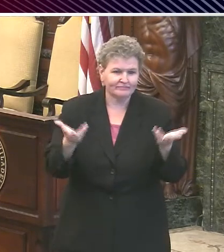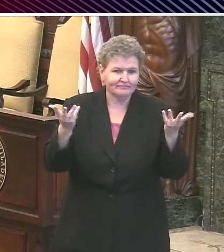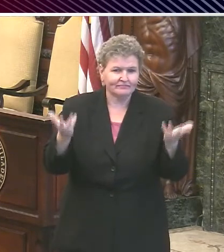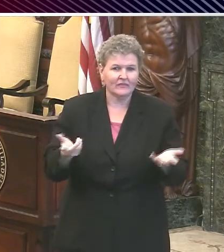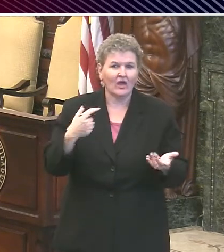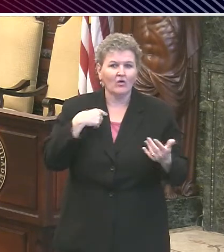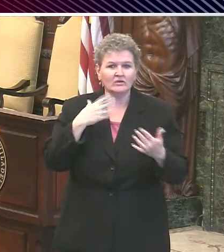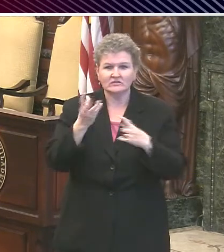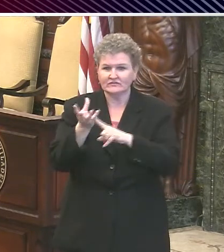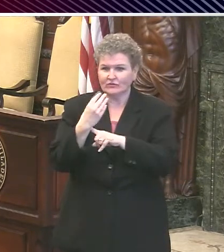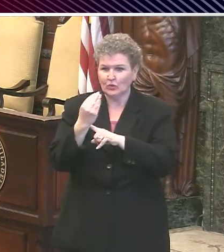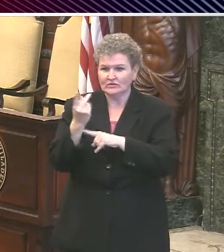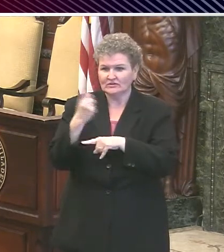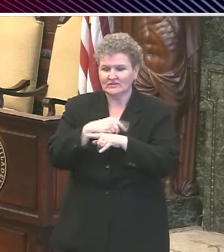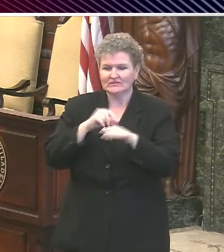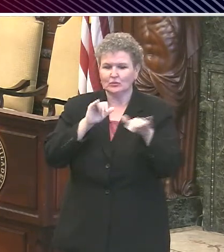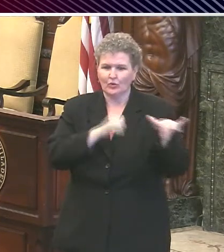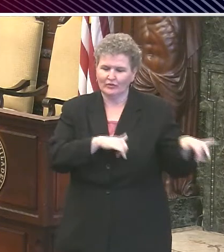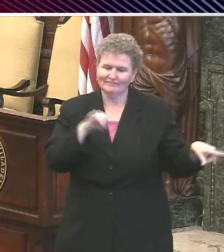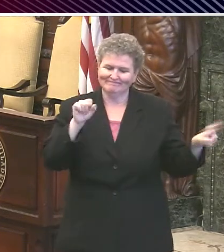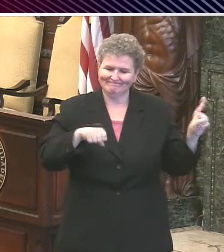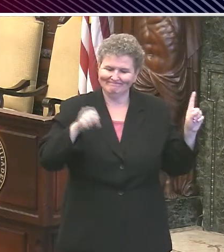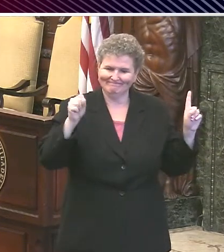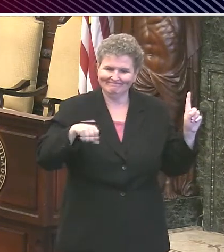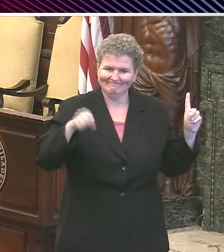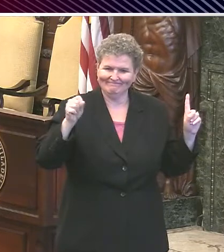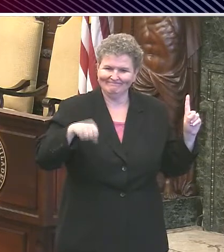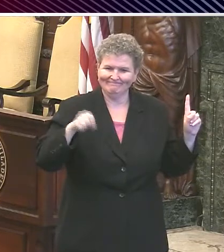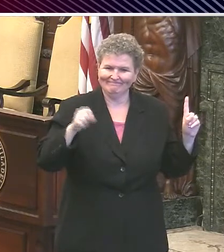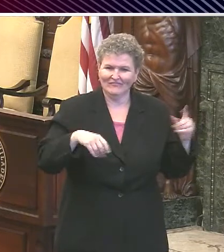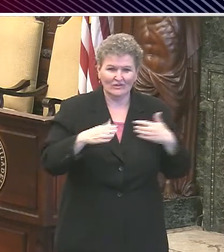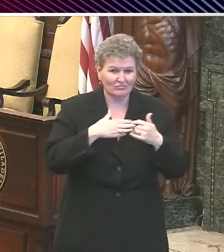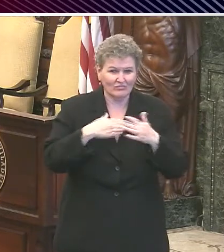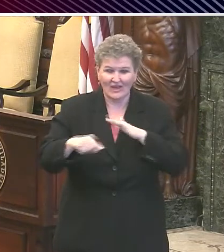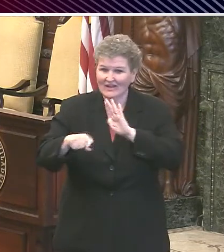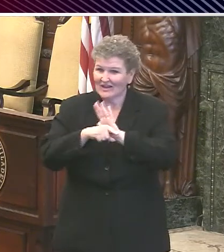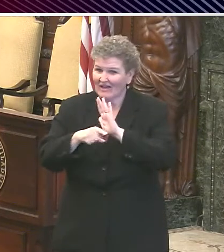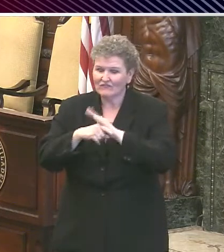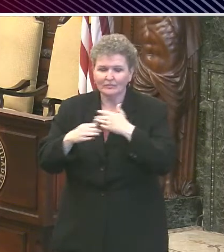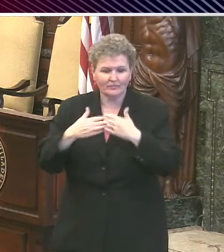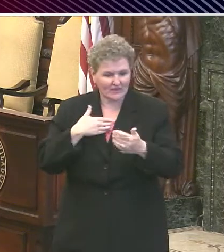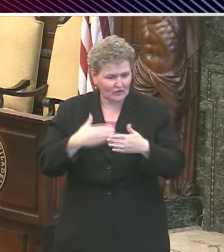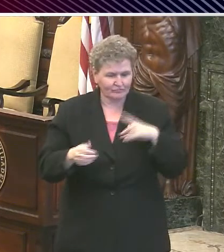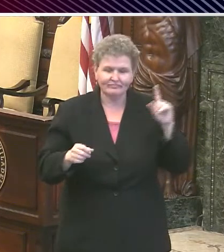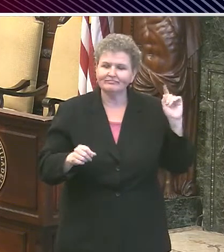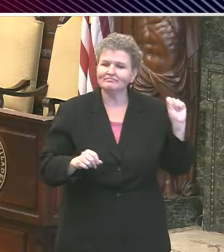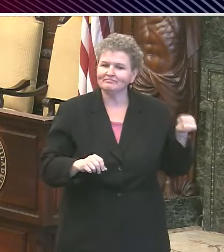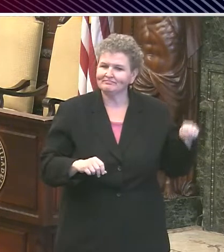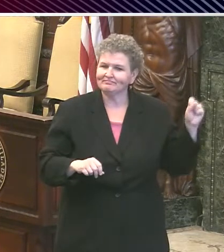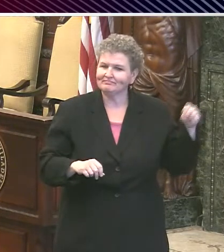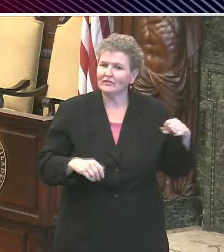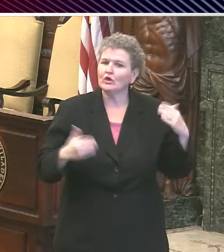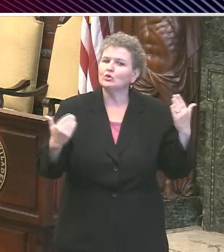days? Yeah. Even though you tested negative? Yeah, I believe the new guidance out of